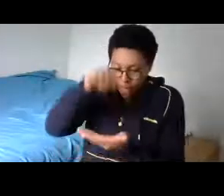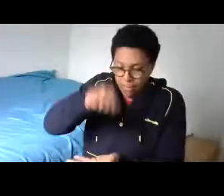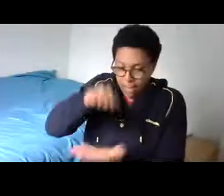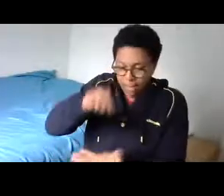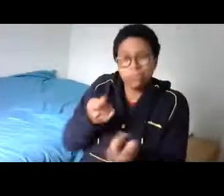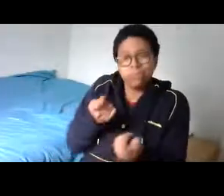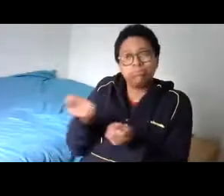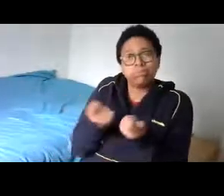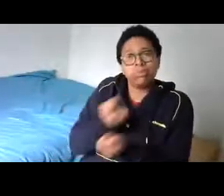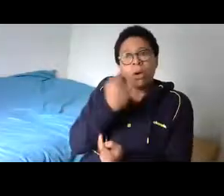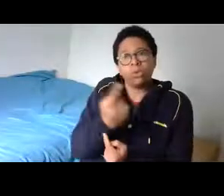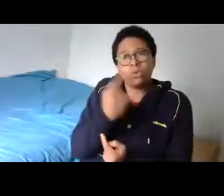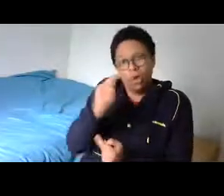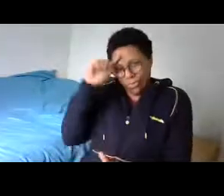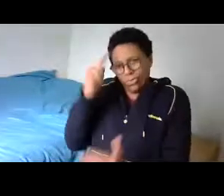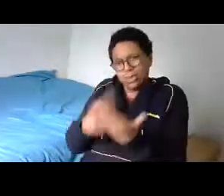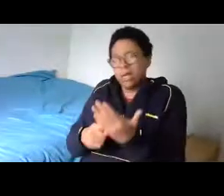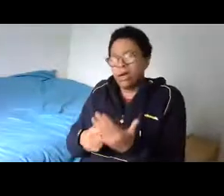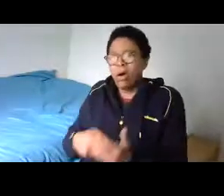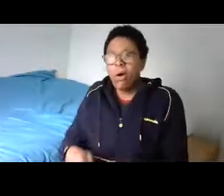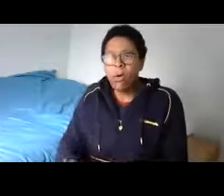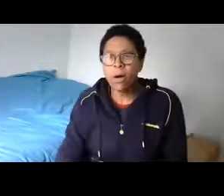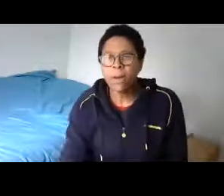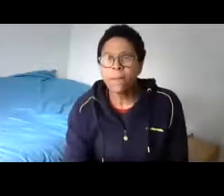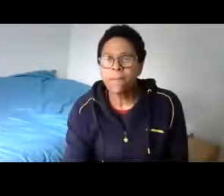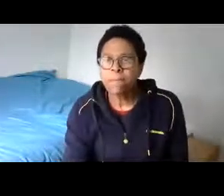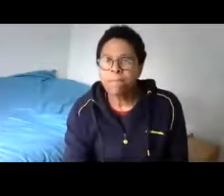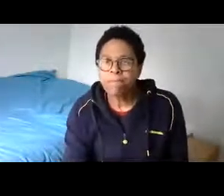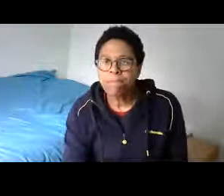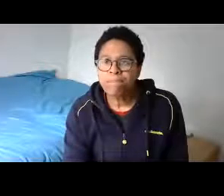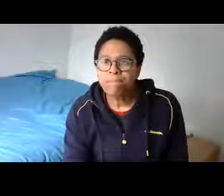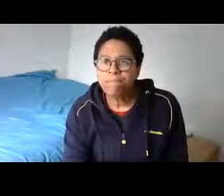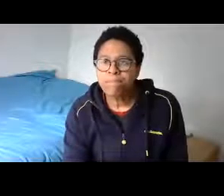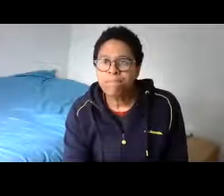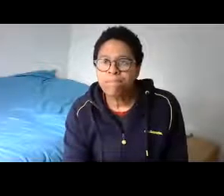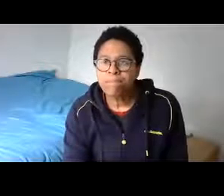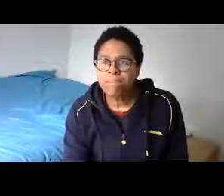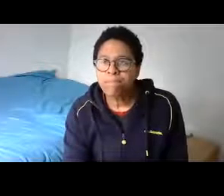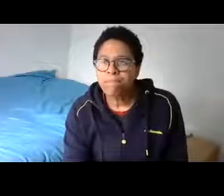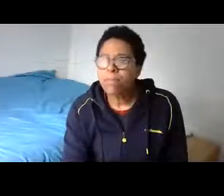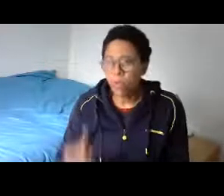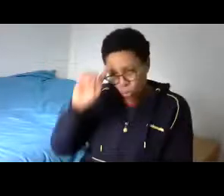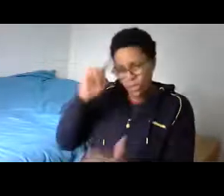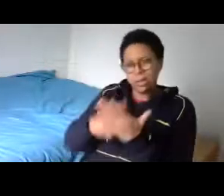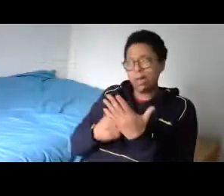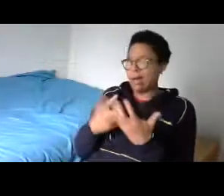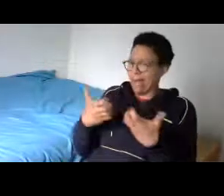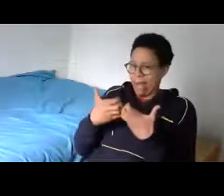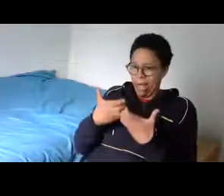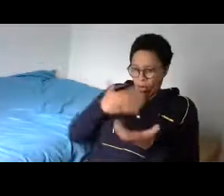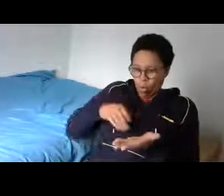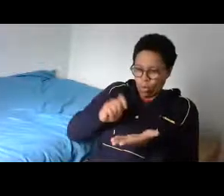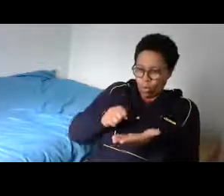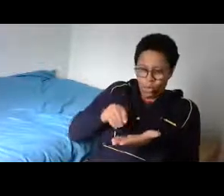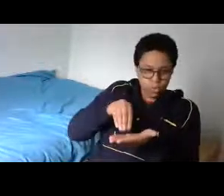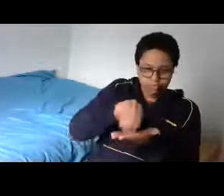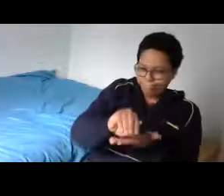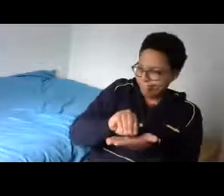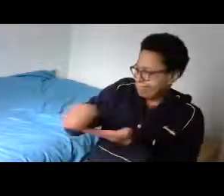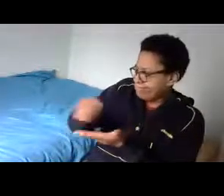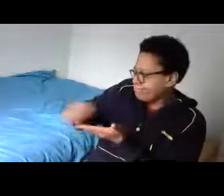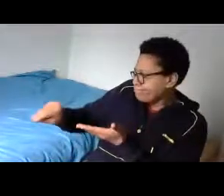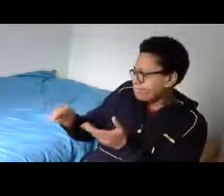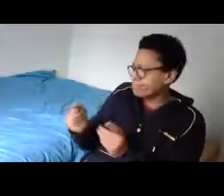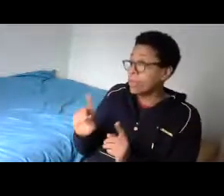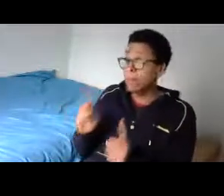are on direct payments, you know this better than me, that you have to have insurance,